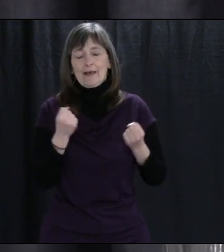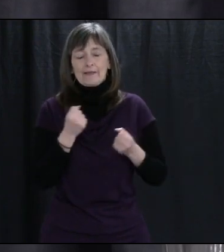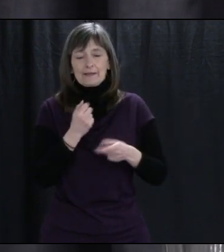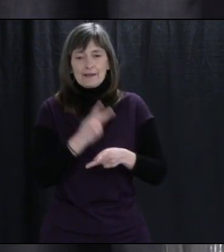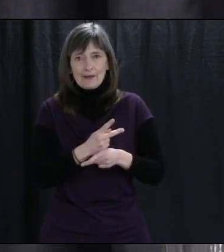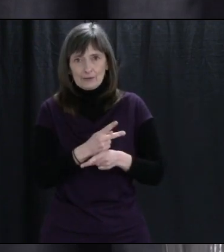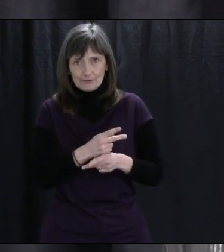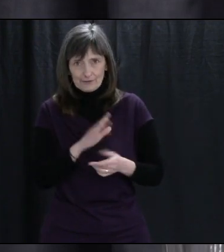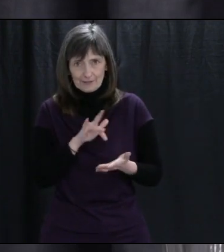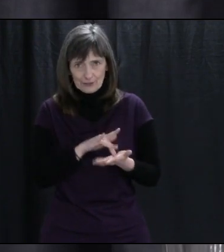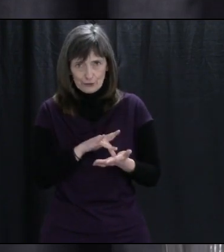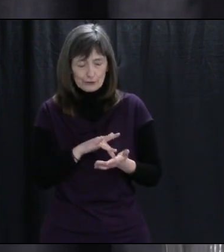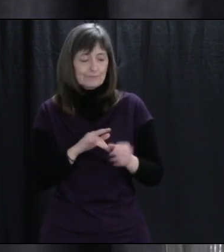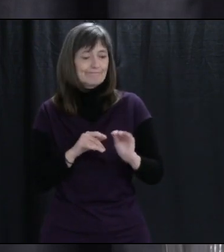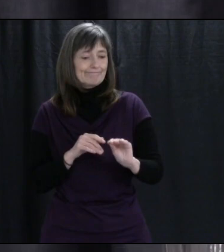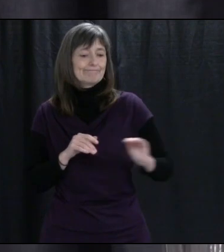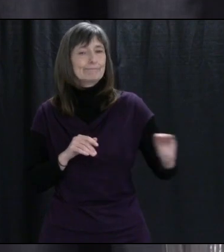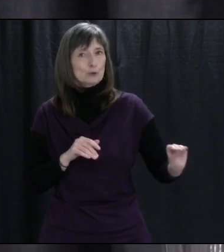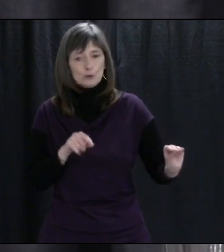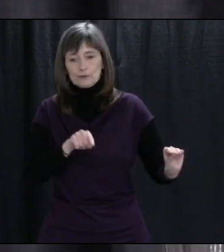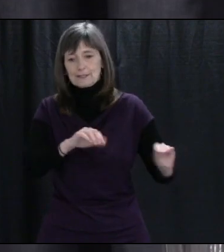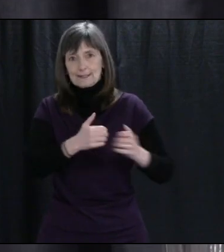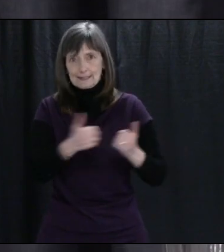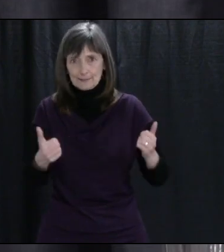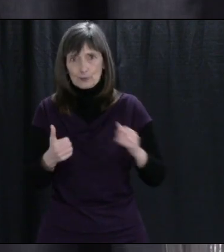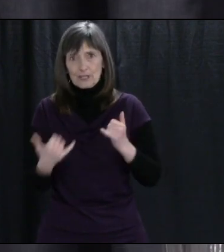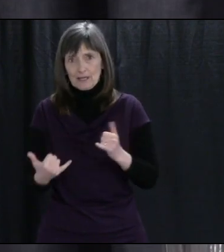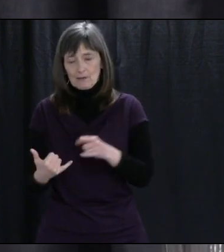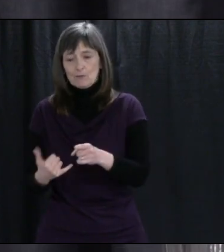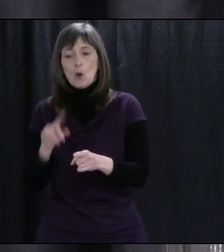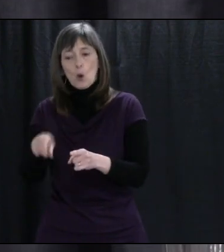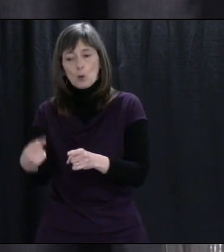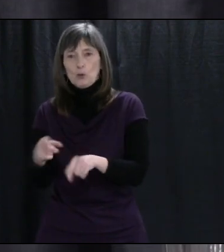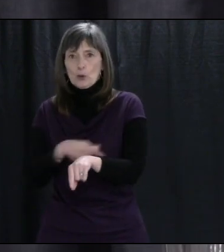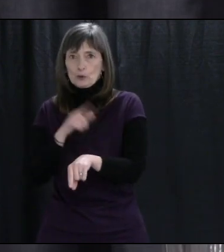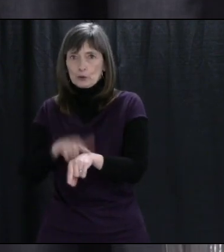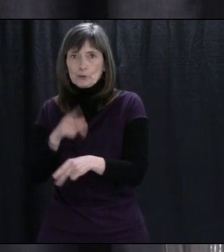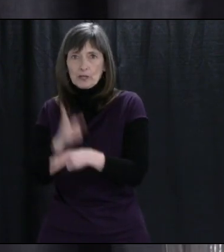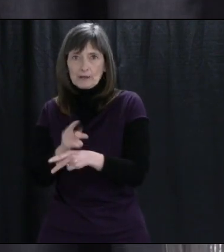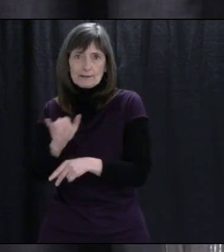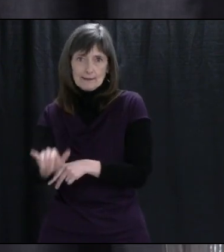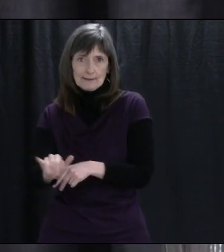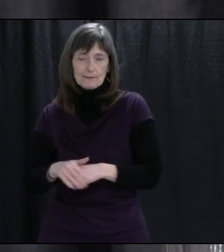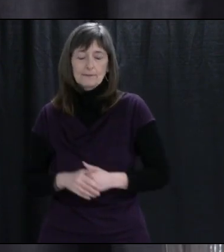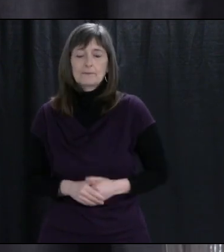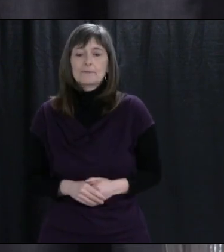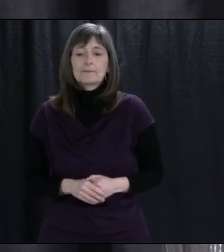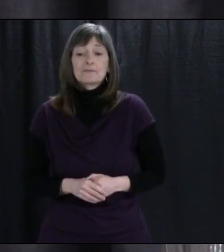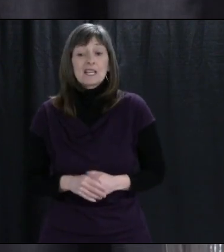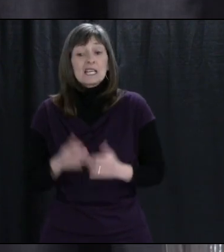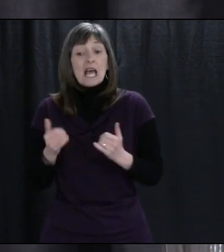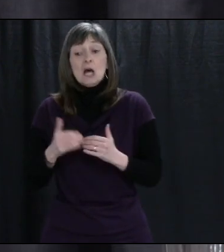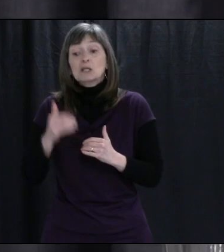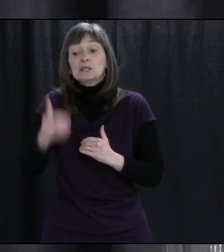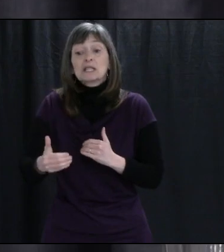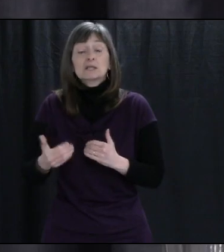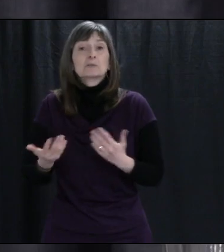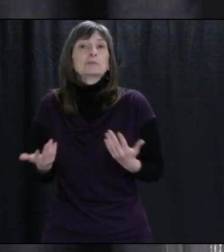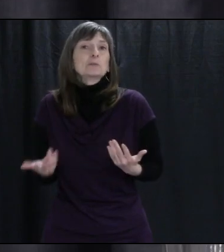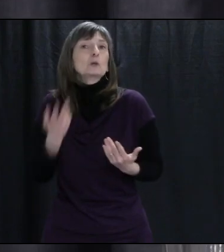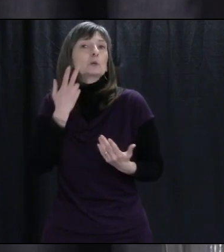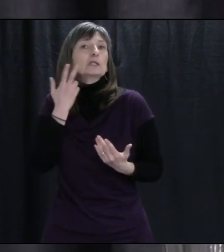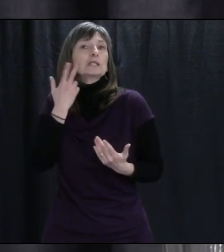some changes operationally there. Obviously, what happens next will depend on the degree of contact tracing and what those results